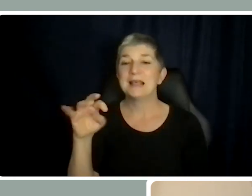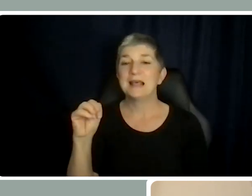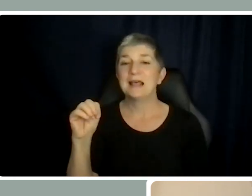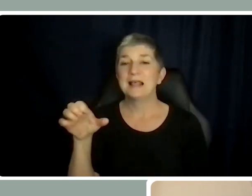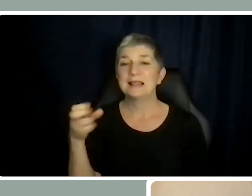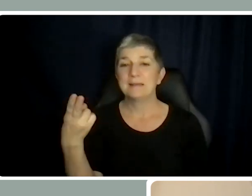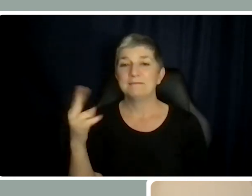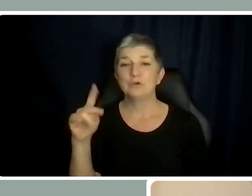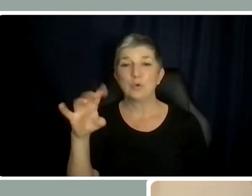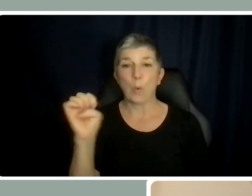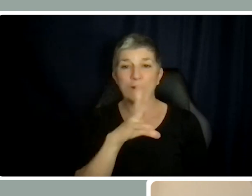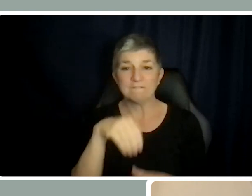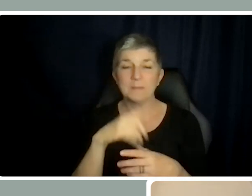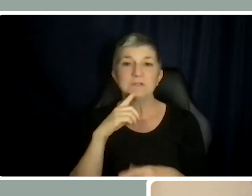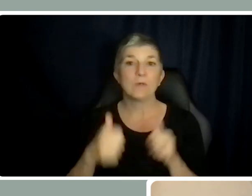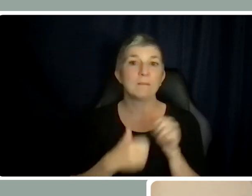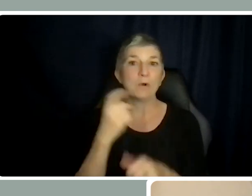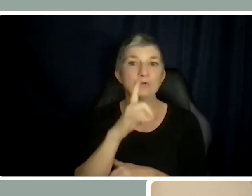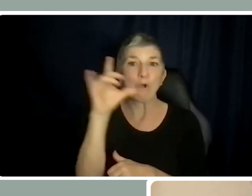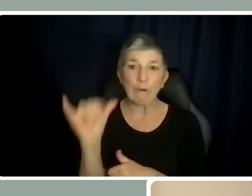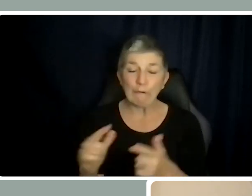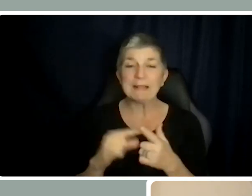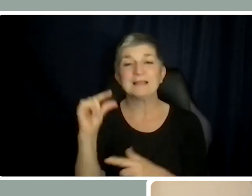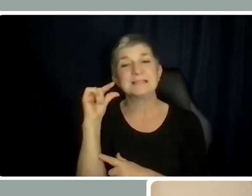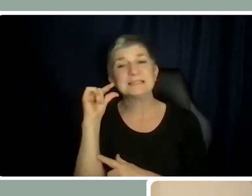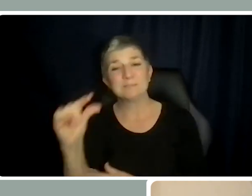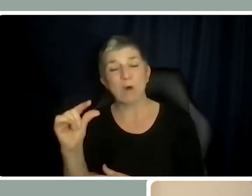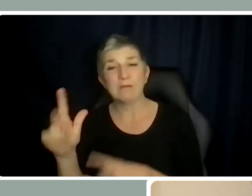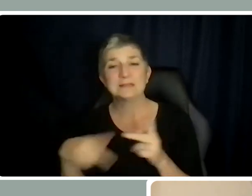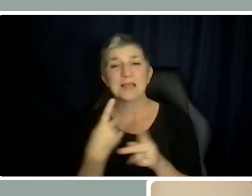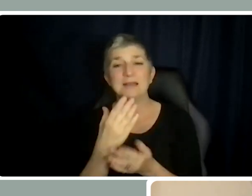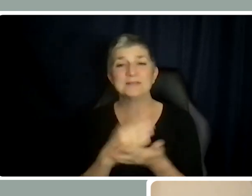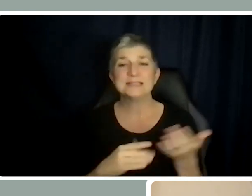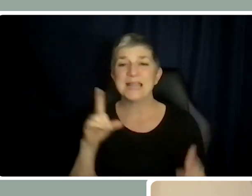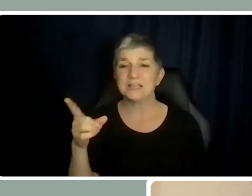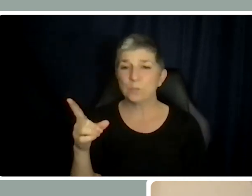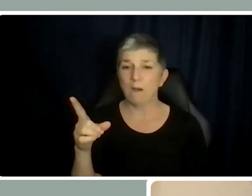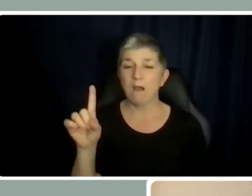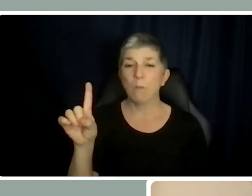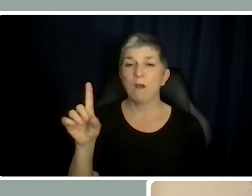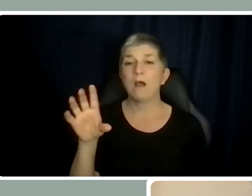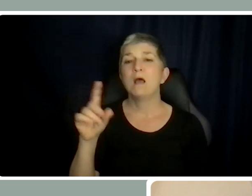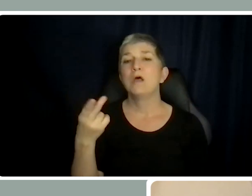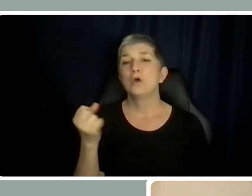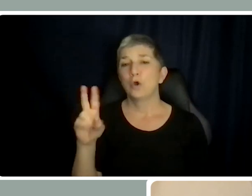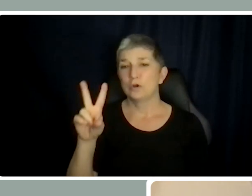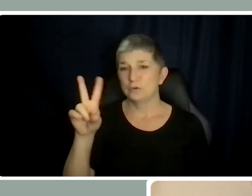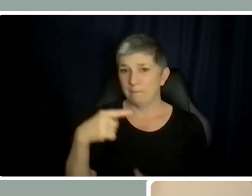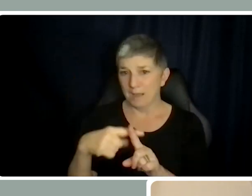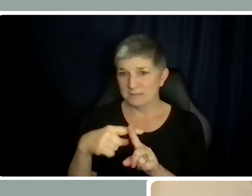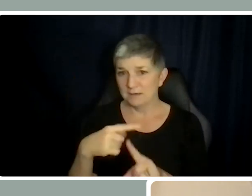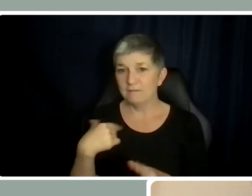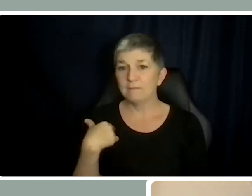So basically the sort of earliest and smallest variety of a stage 1 HER2-positive breast cancer.